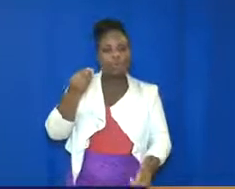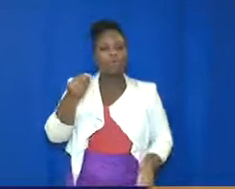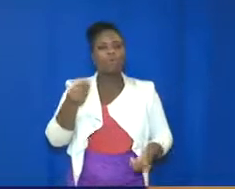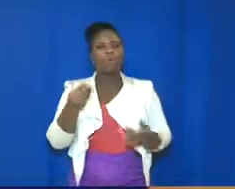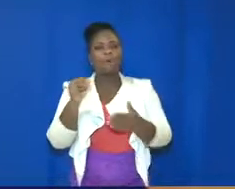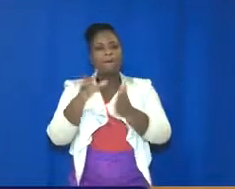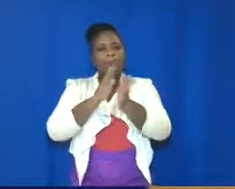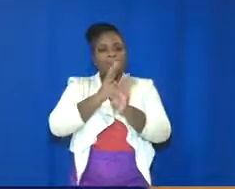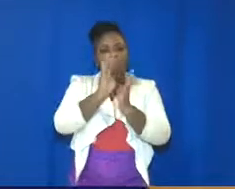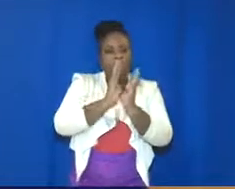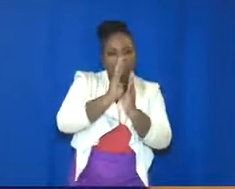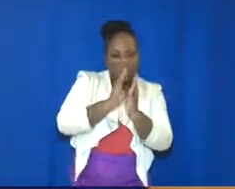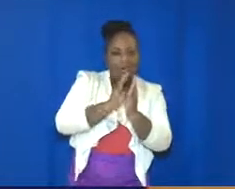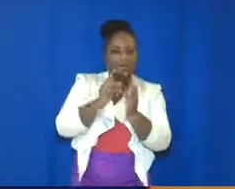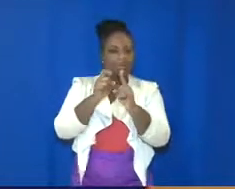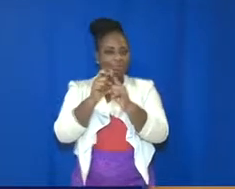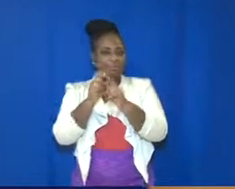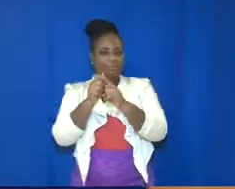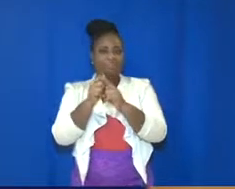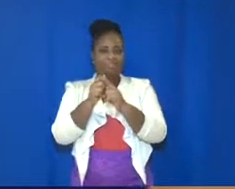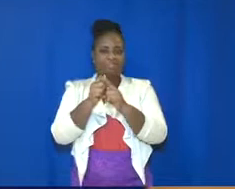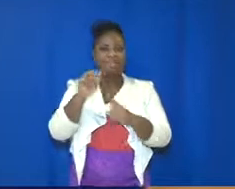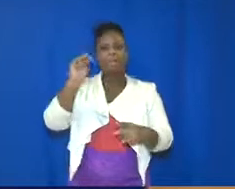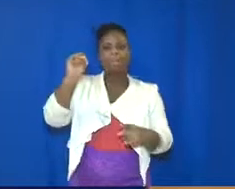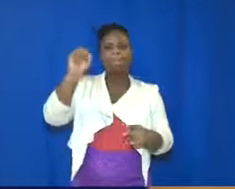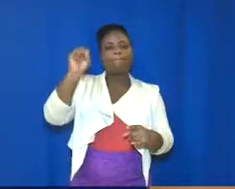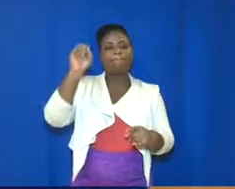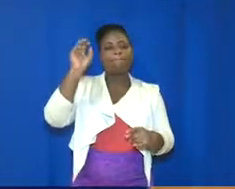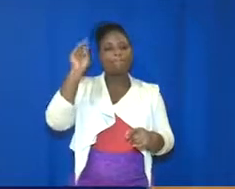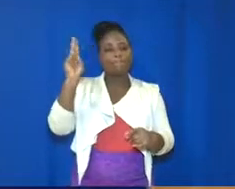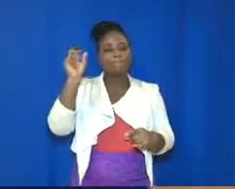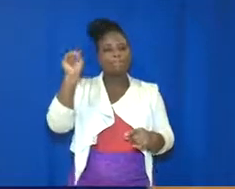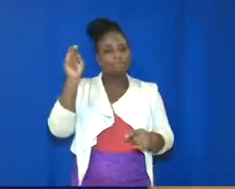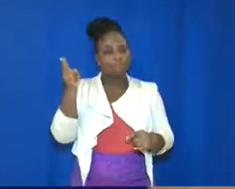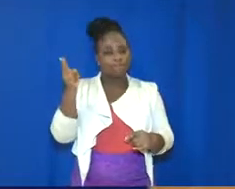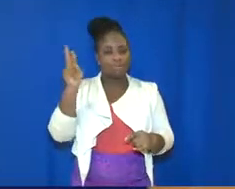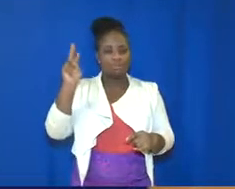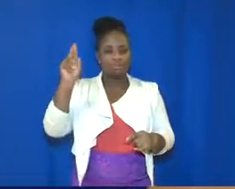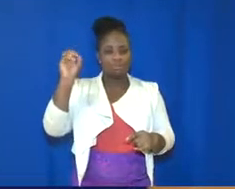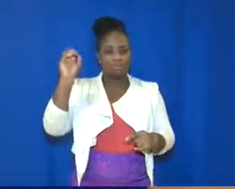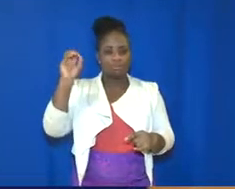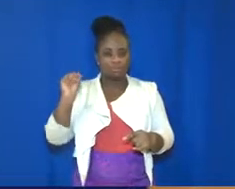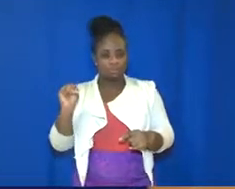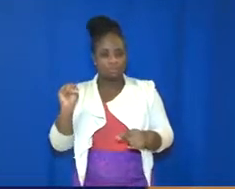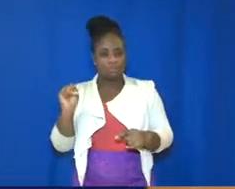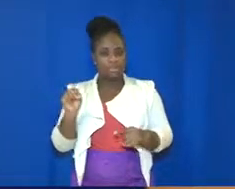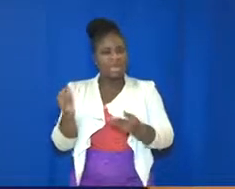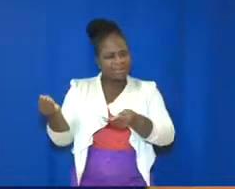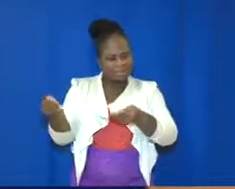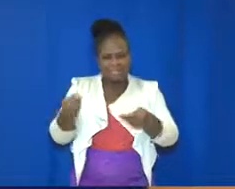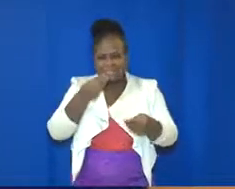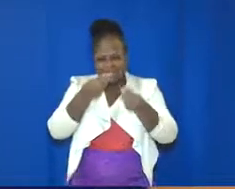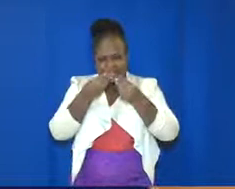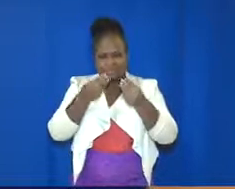dawadawa, brown rice, and mushrooms. Following a good diet, patronizing our